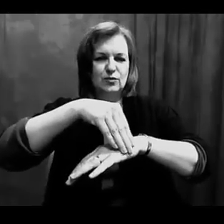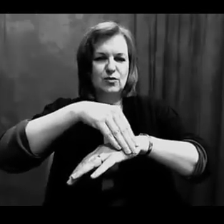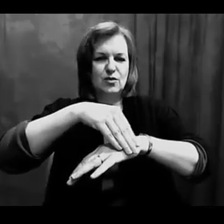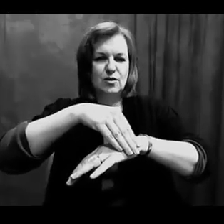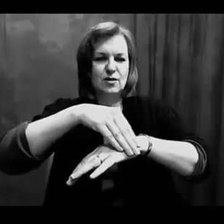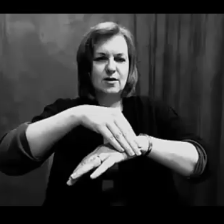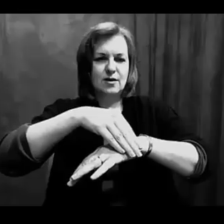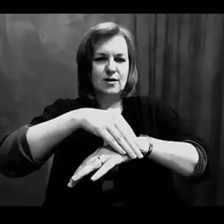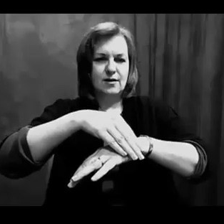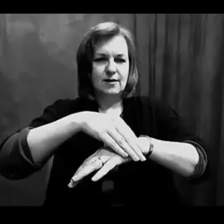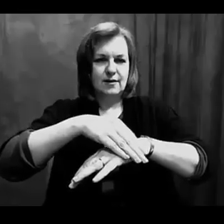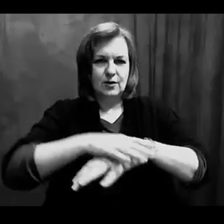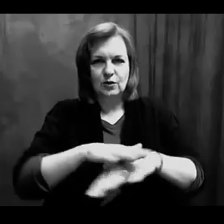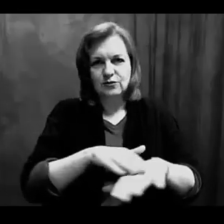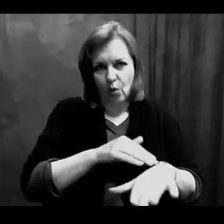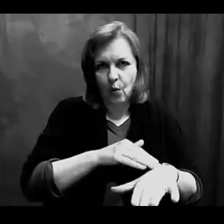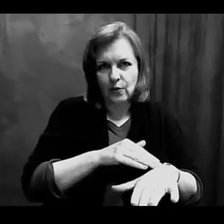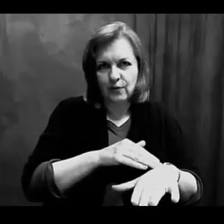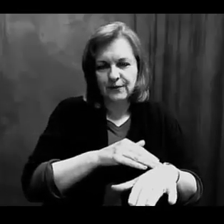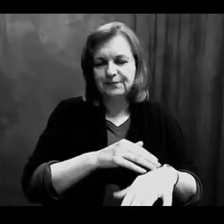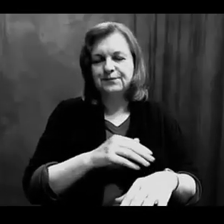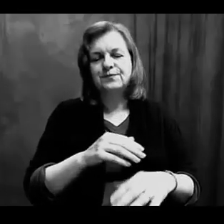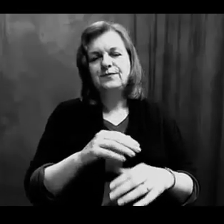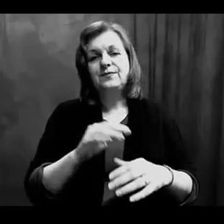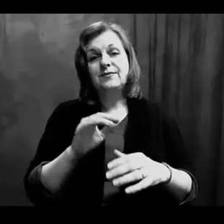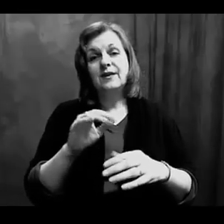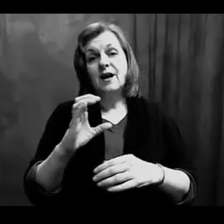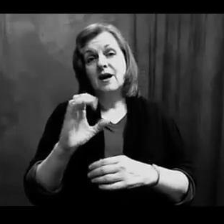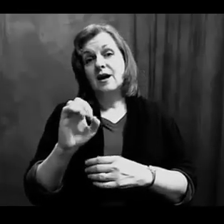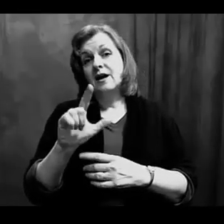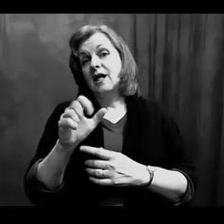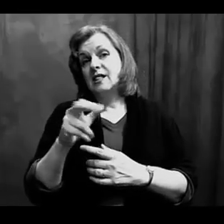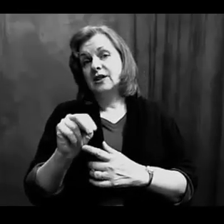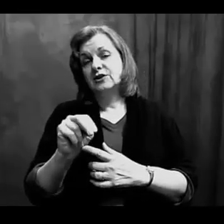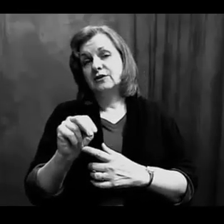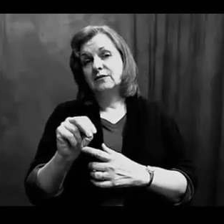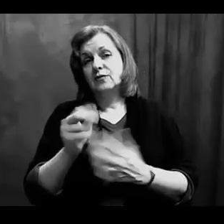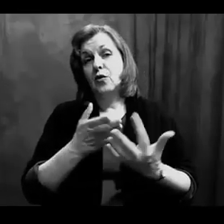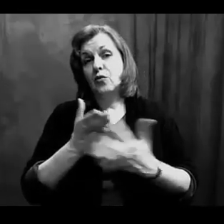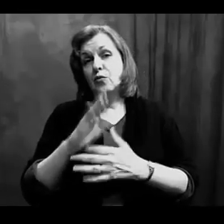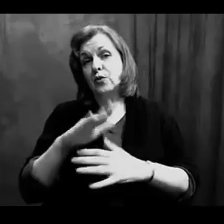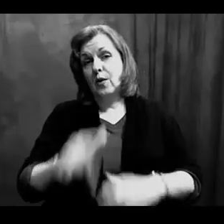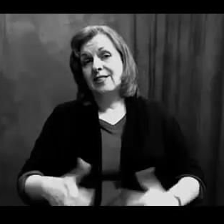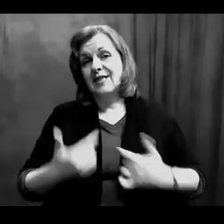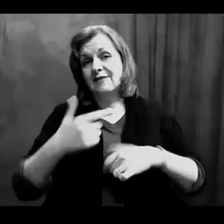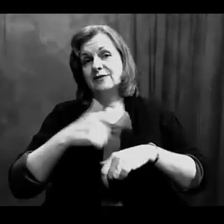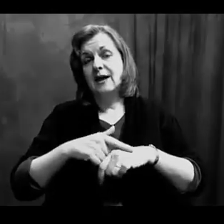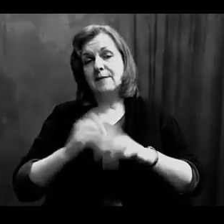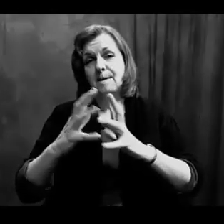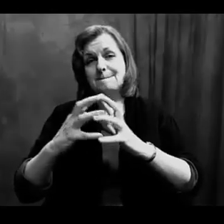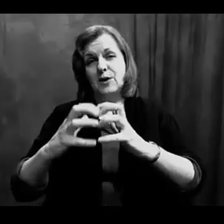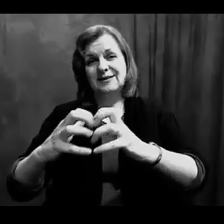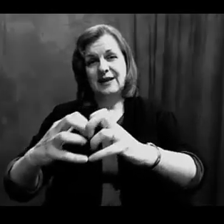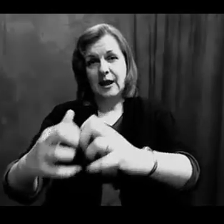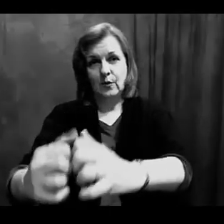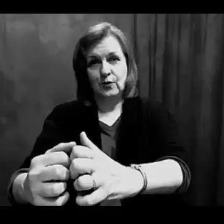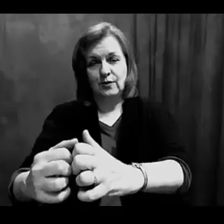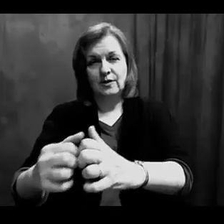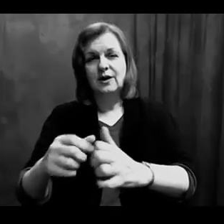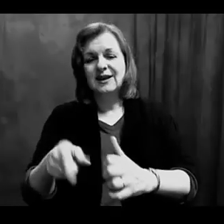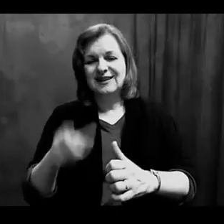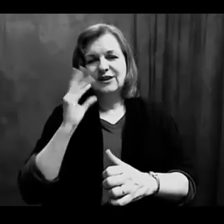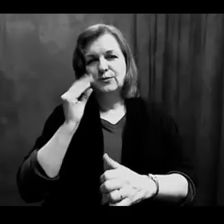skin doesn't snap back in place quite as easily. So that's collagen. Over your lifetime, it breaks down. It doesn't work